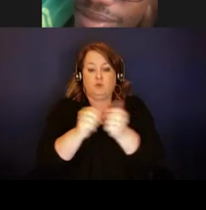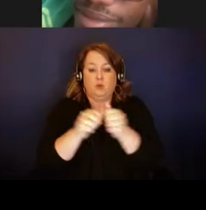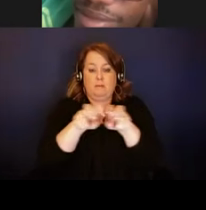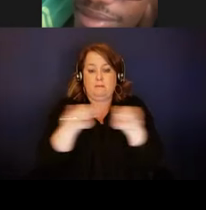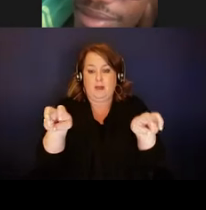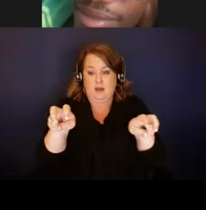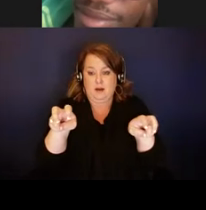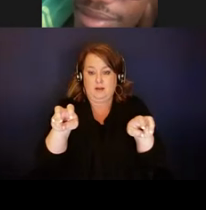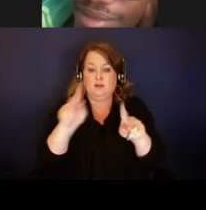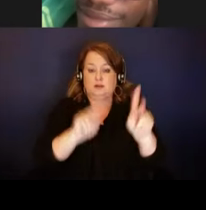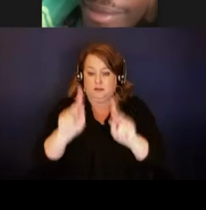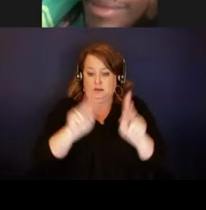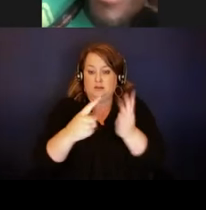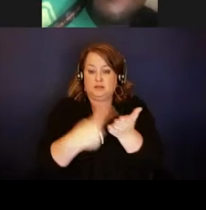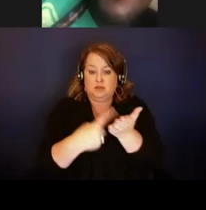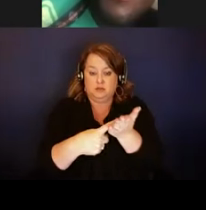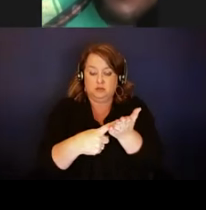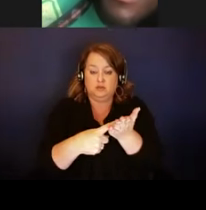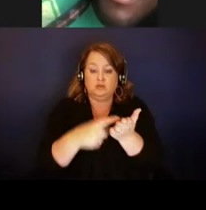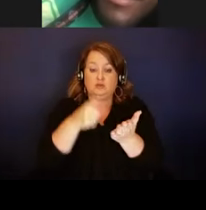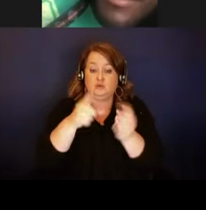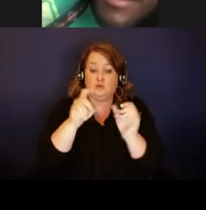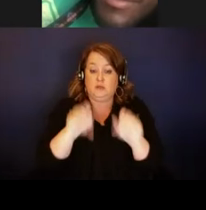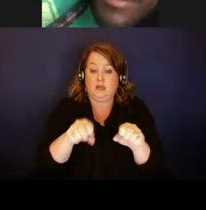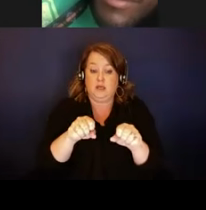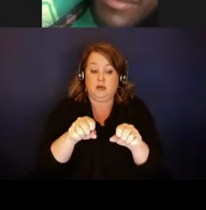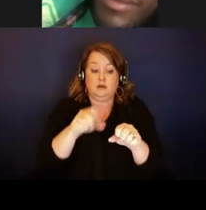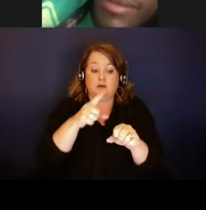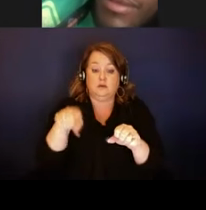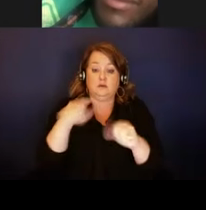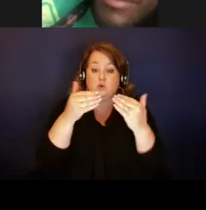of our self-advocates, can I ask you all unmute yourselves?